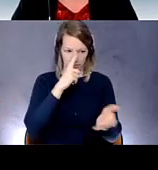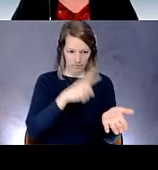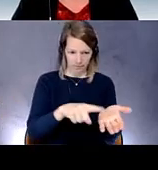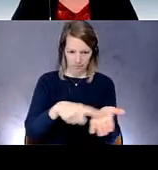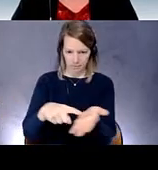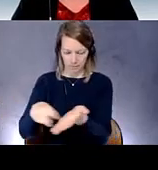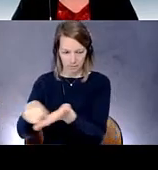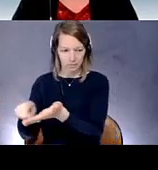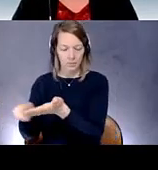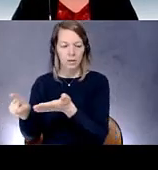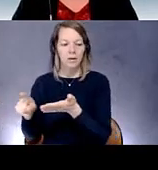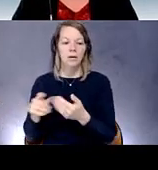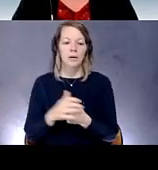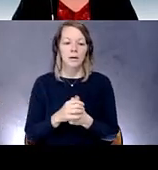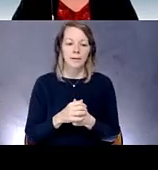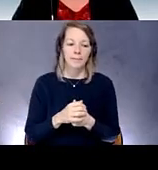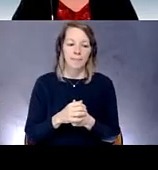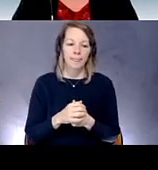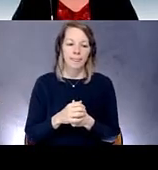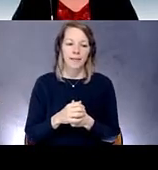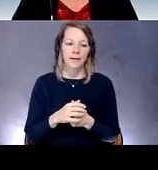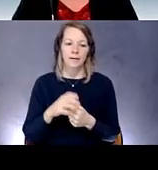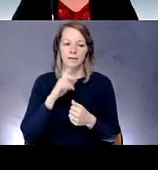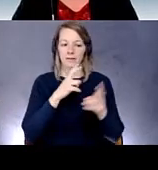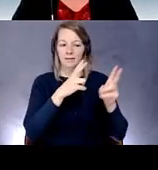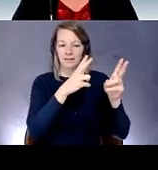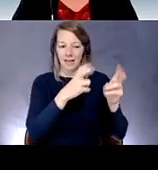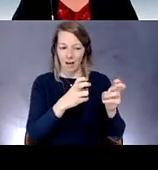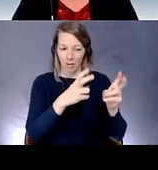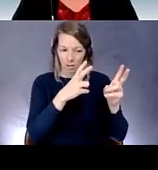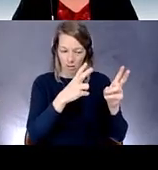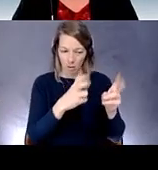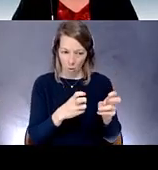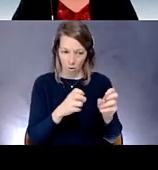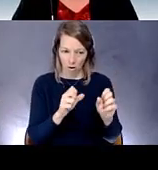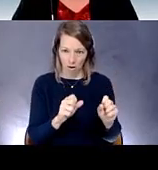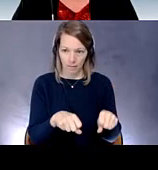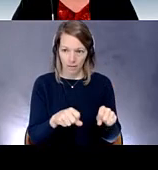critical access hospitals, downloadable